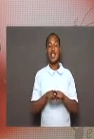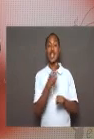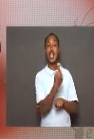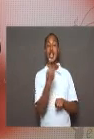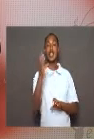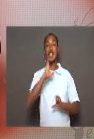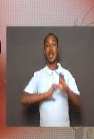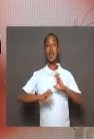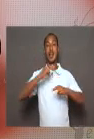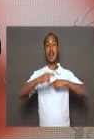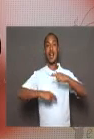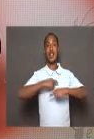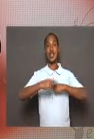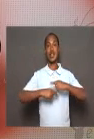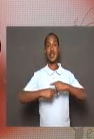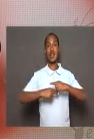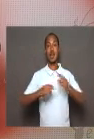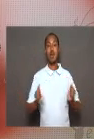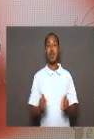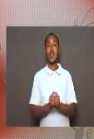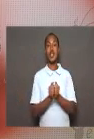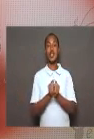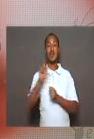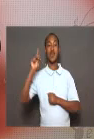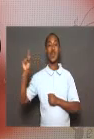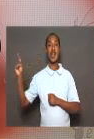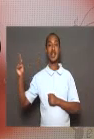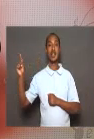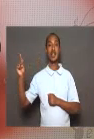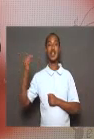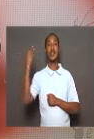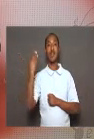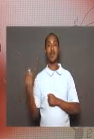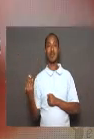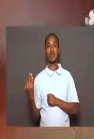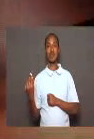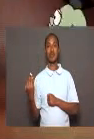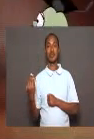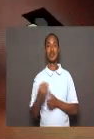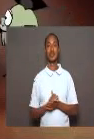each chemical reaction with the product it forms.